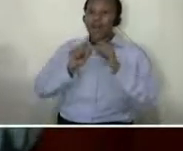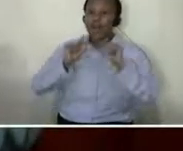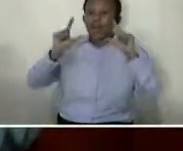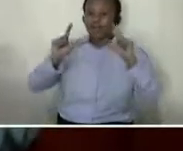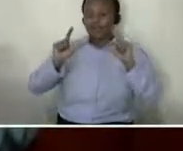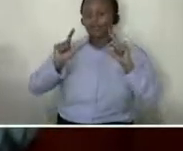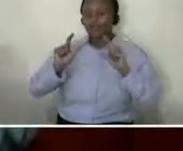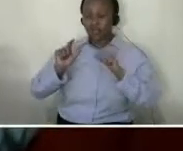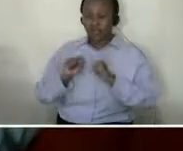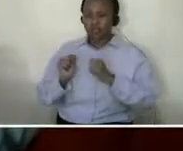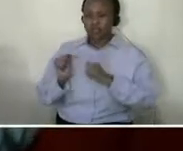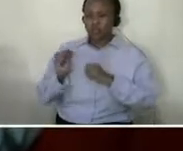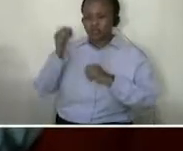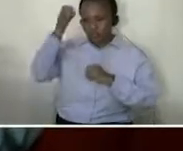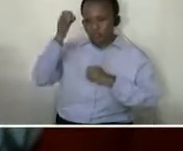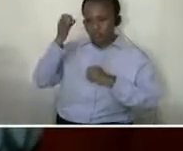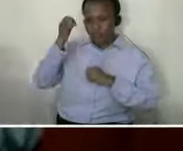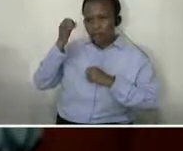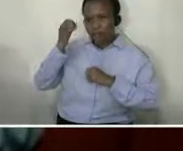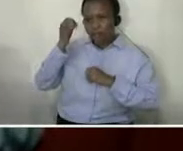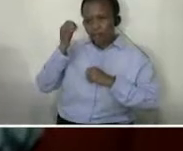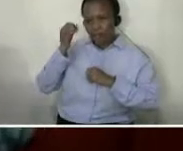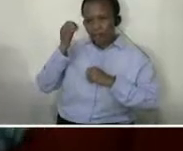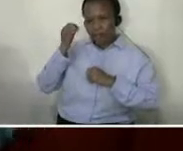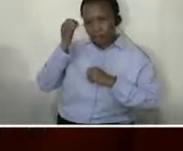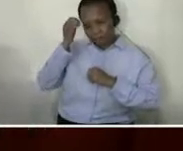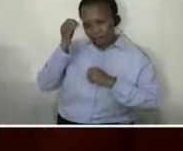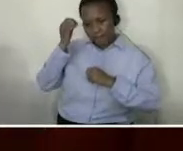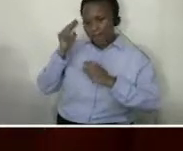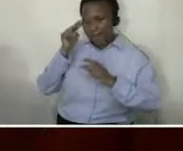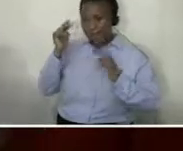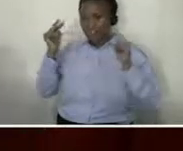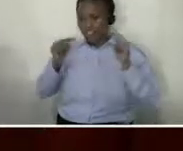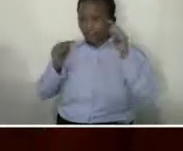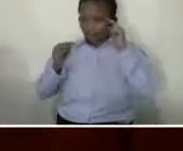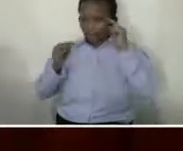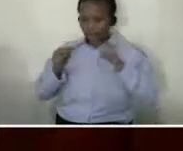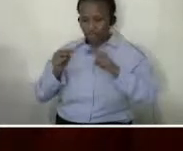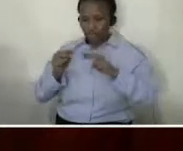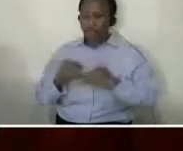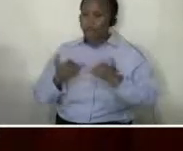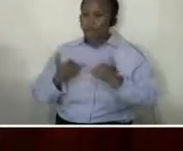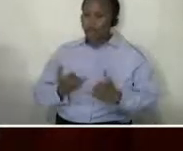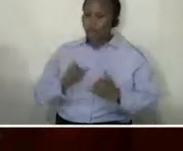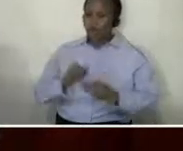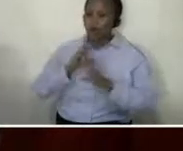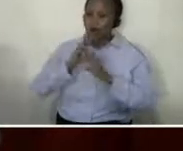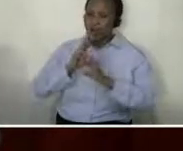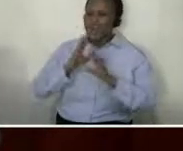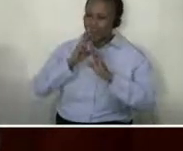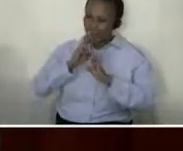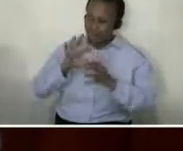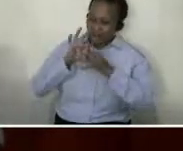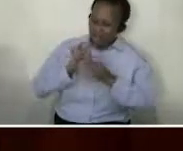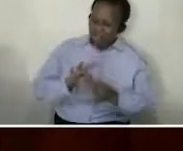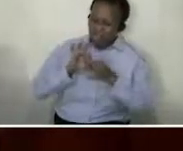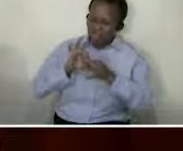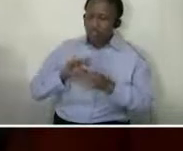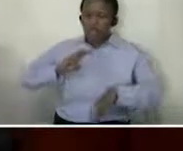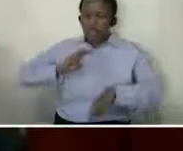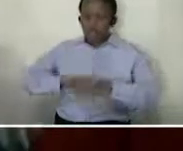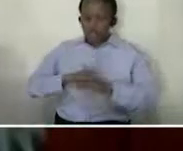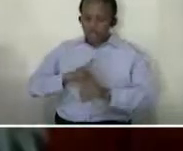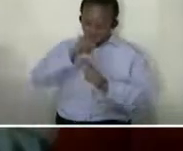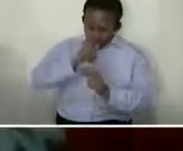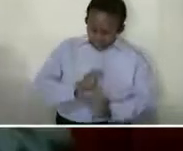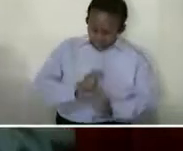of true intertribal relations, which relations should submit among a people with